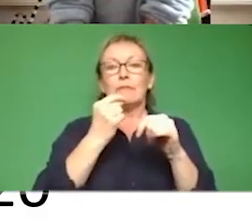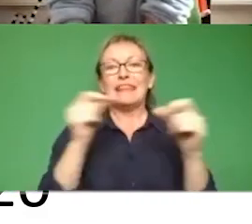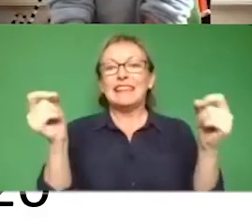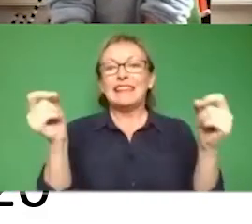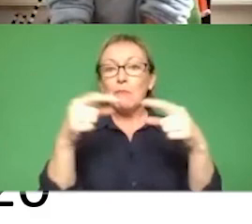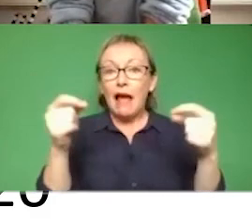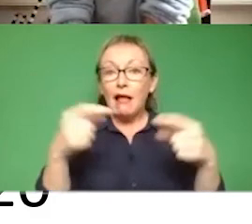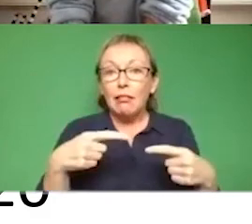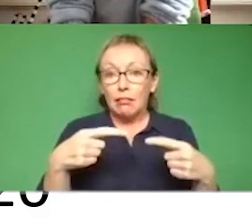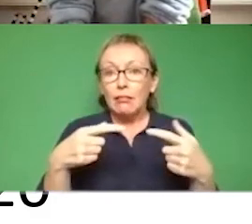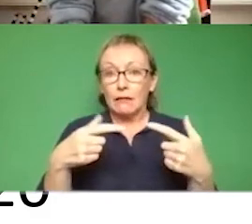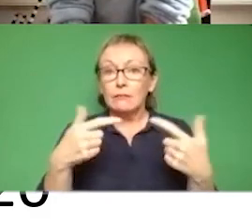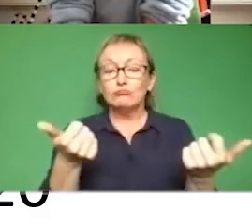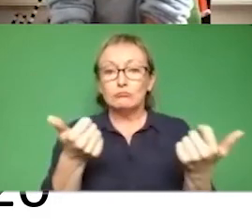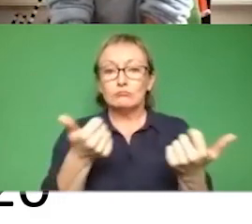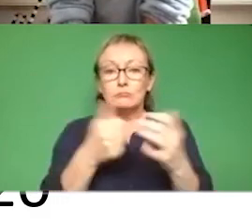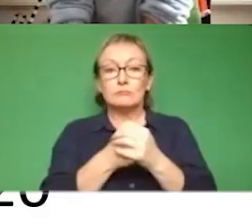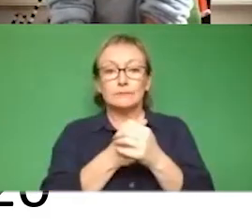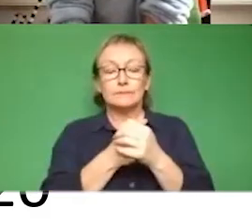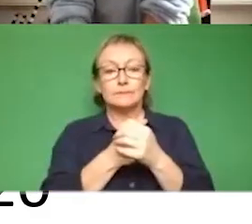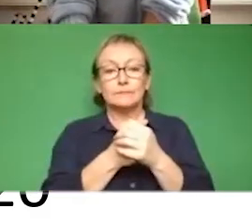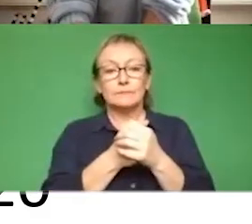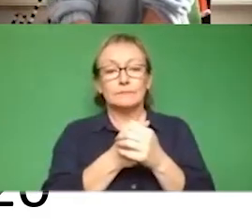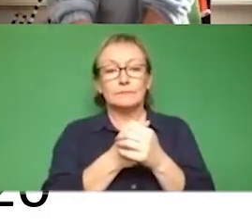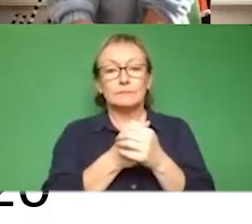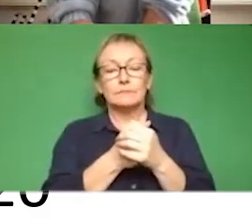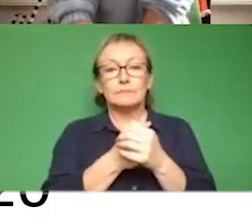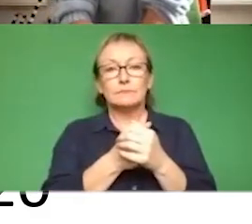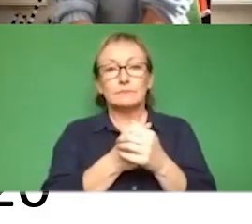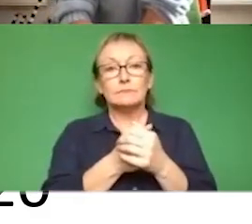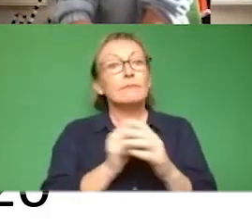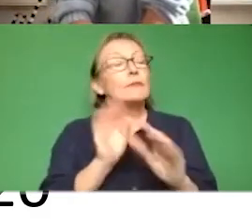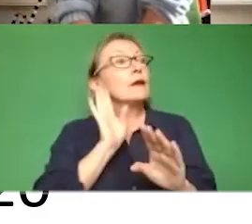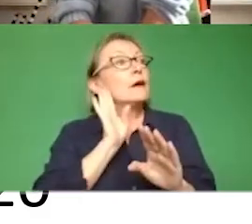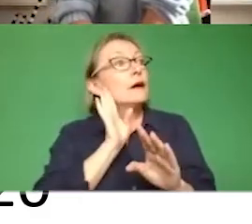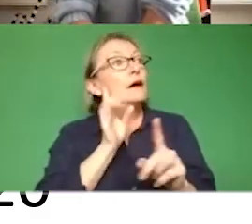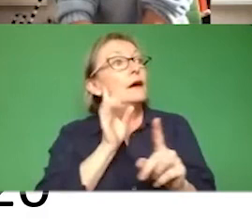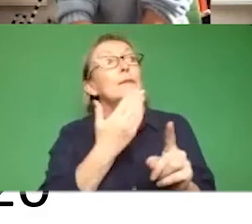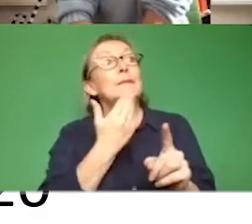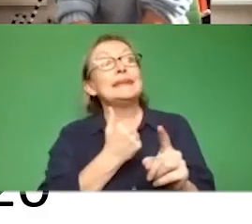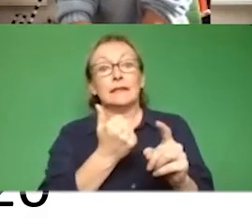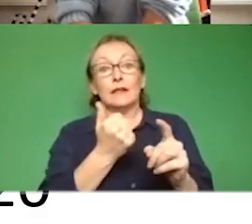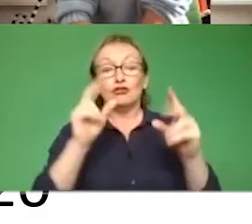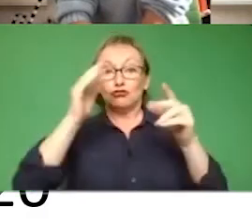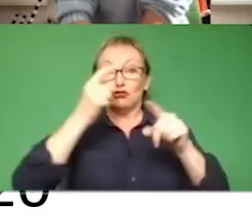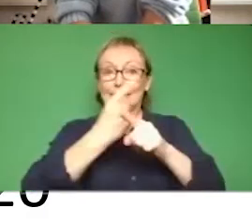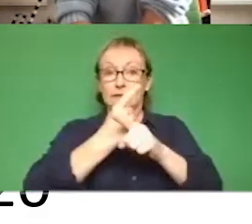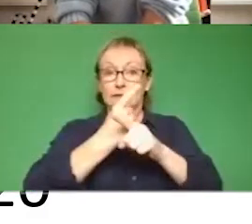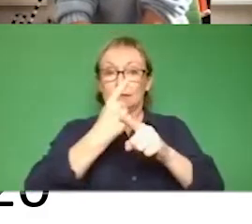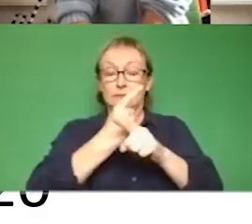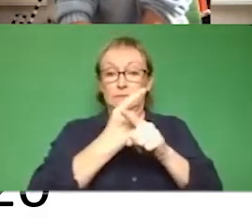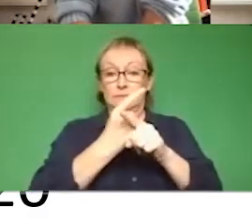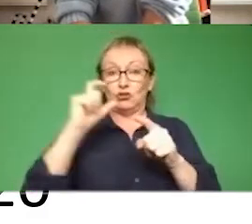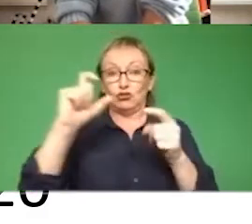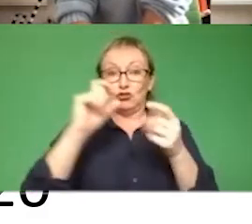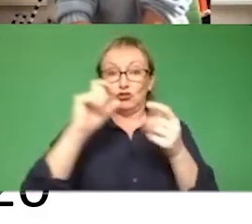answer. And if we would welcome any feedback in the chat, if anyone has any feedback on how they think the talk went, anything